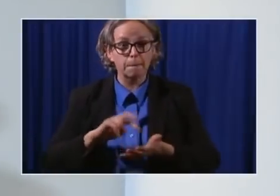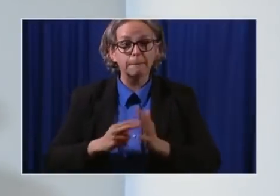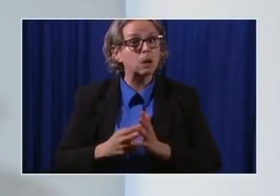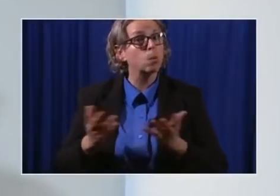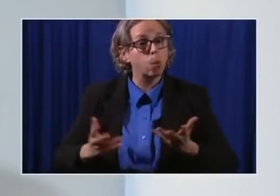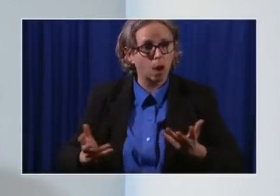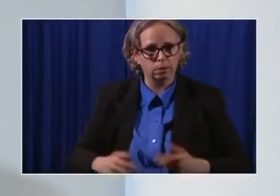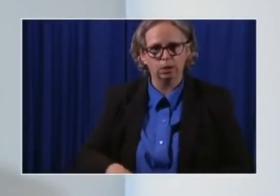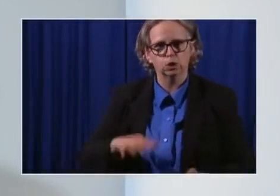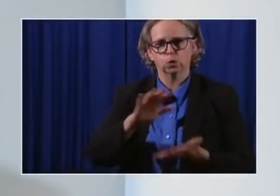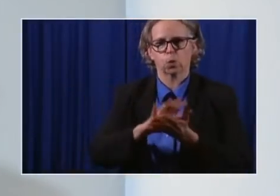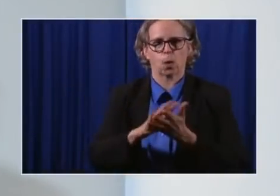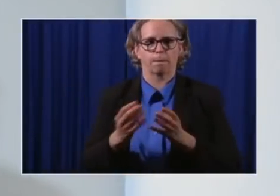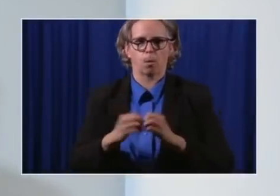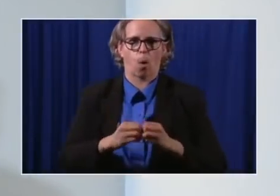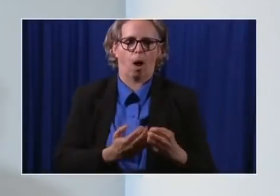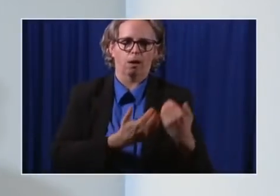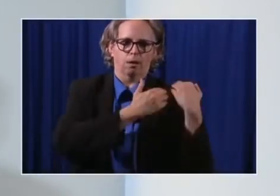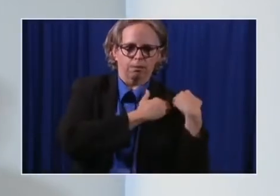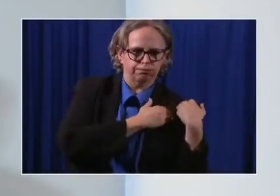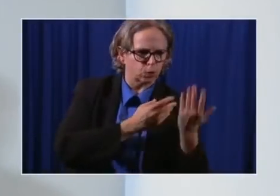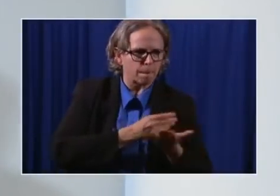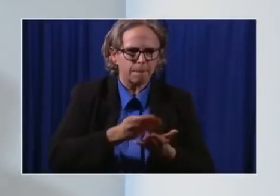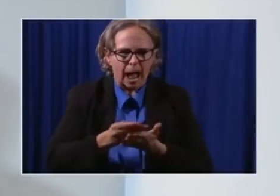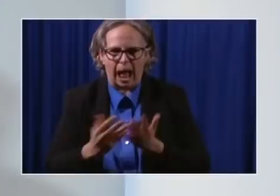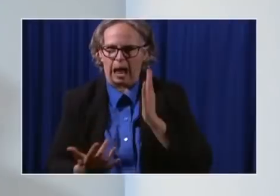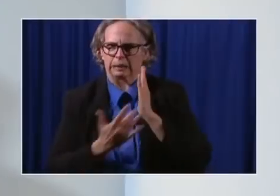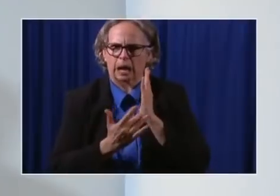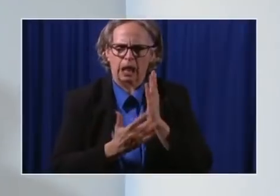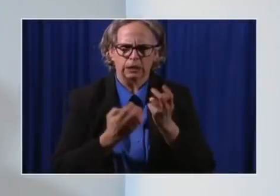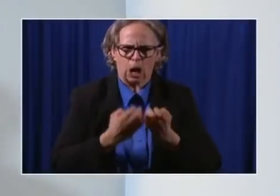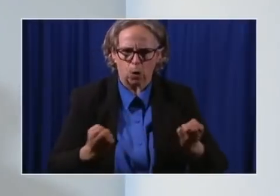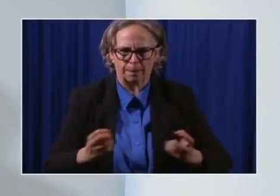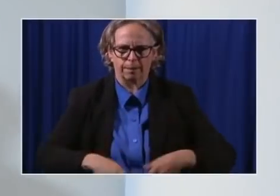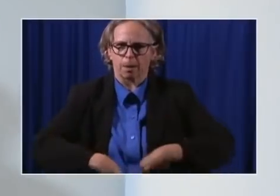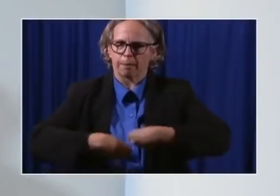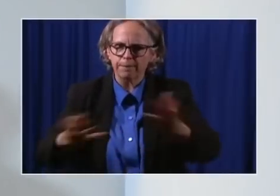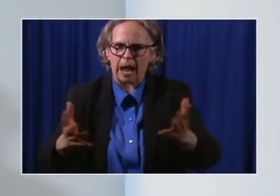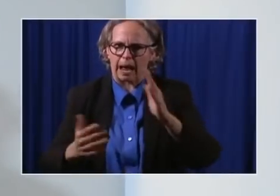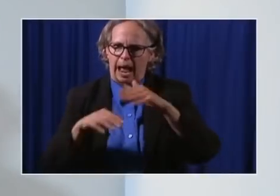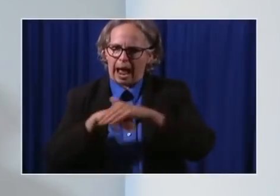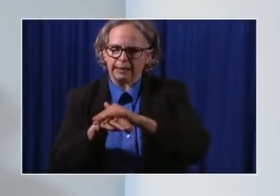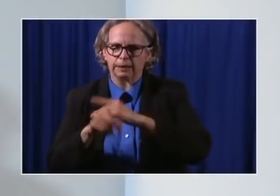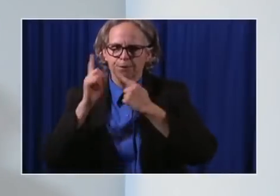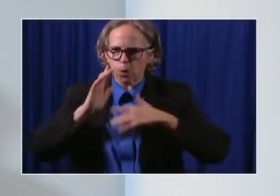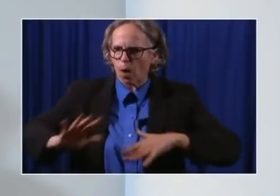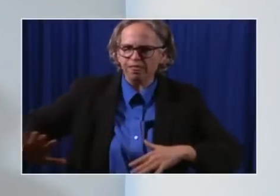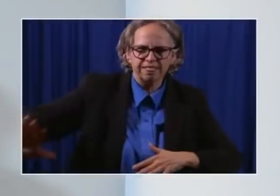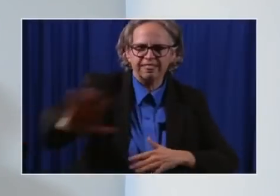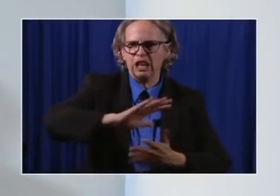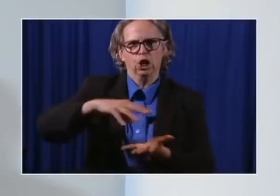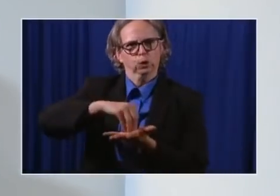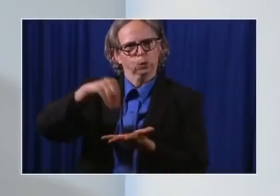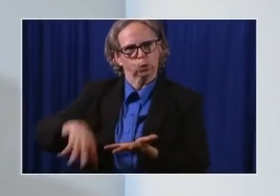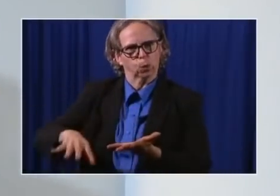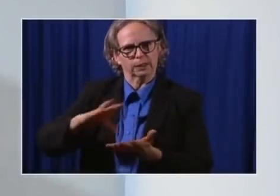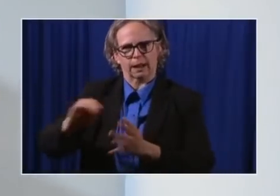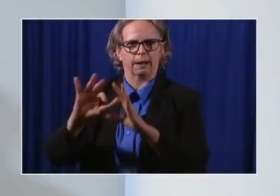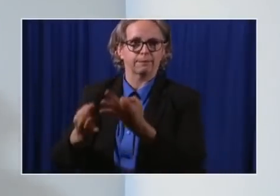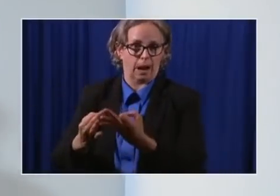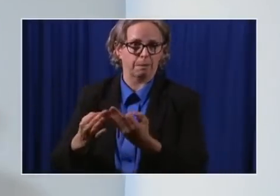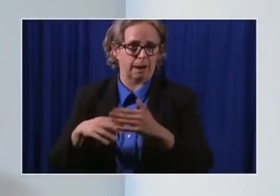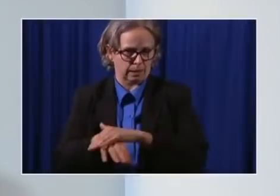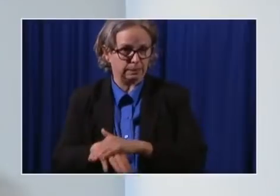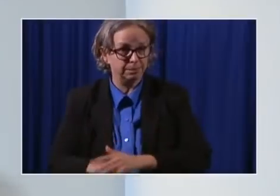technology that they need to make sure that students who need to distance learn will be able to do that this upcoming school year.